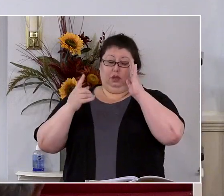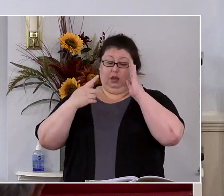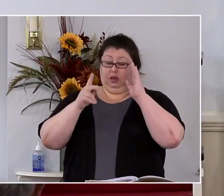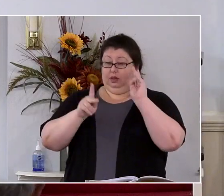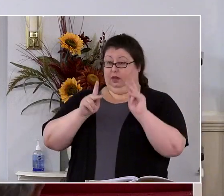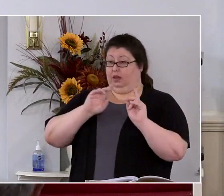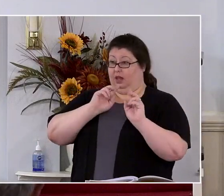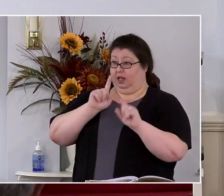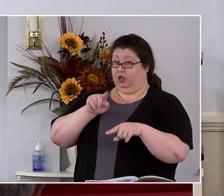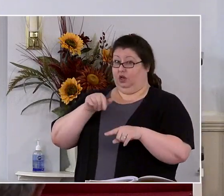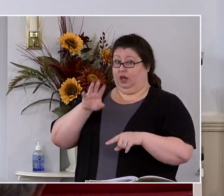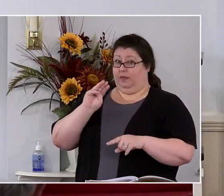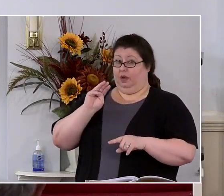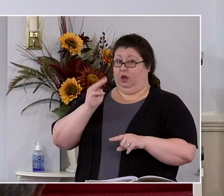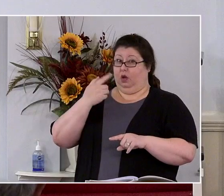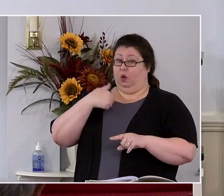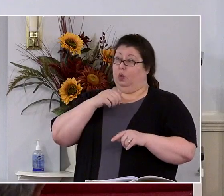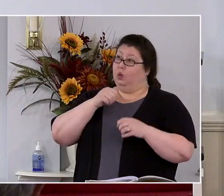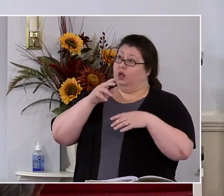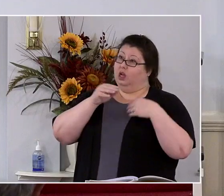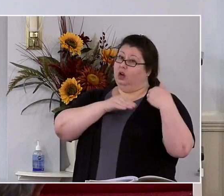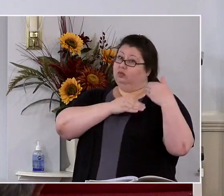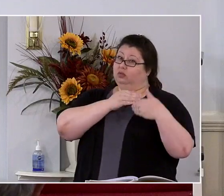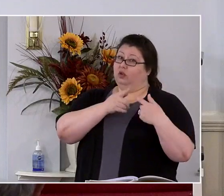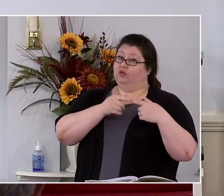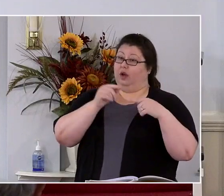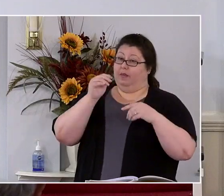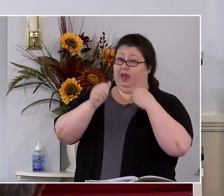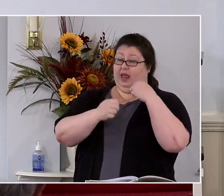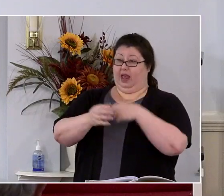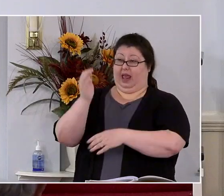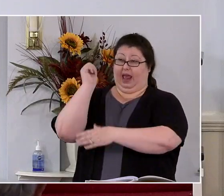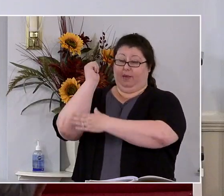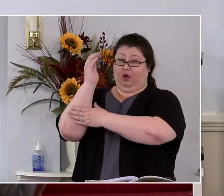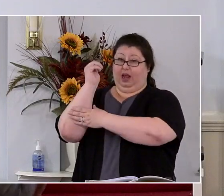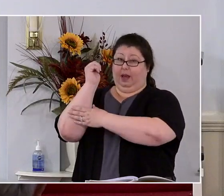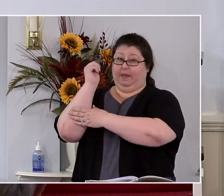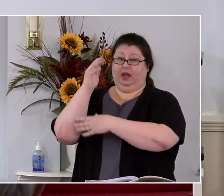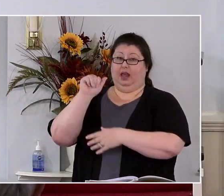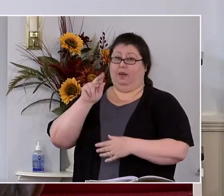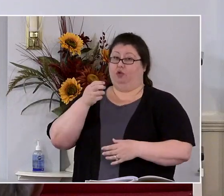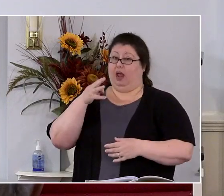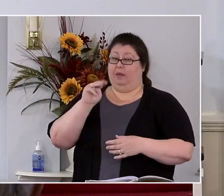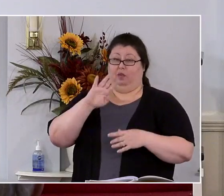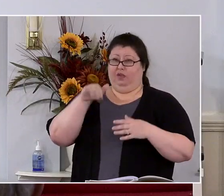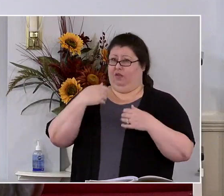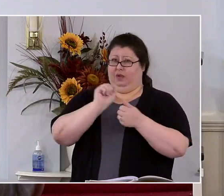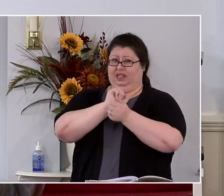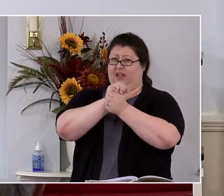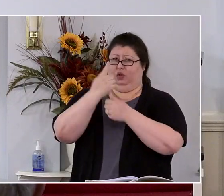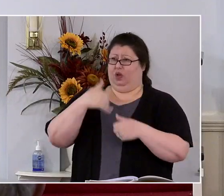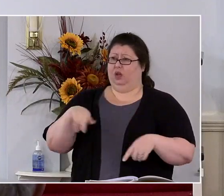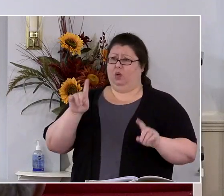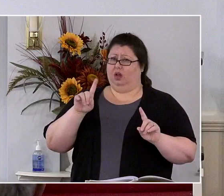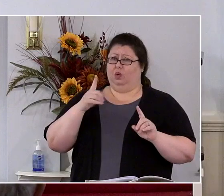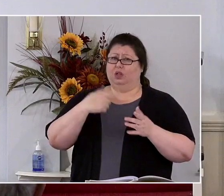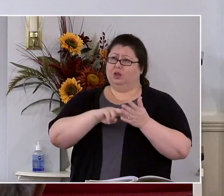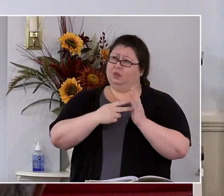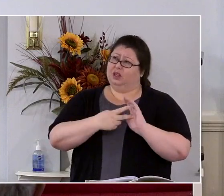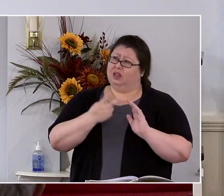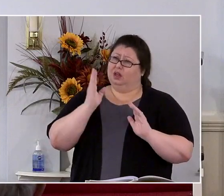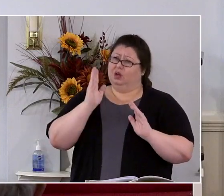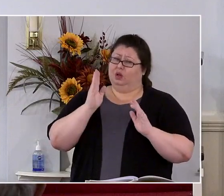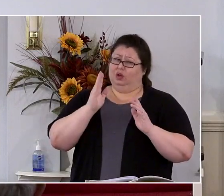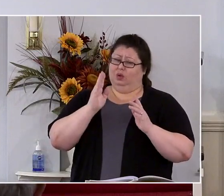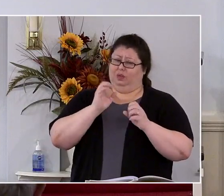answered him, "We are descendants of Abraham and have never been slaves to anyone. What do you mean by saying